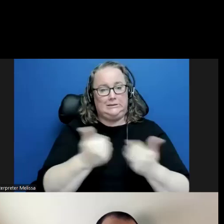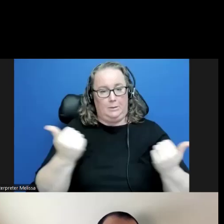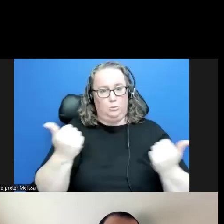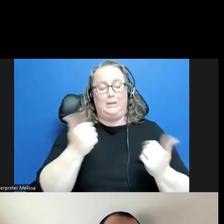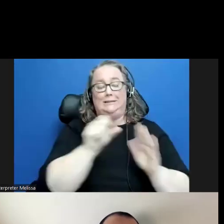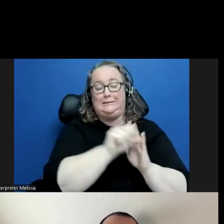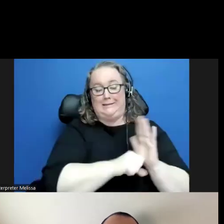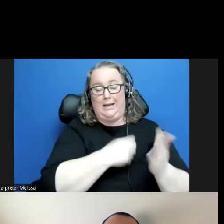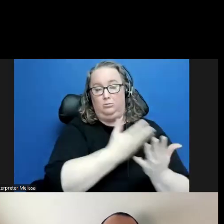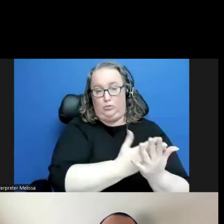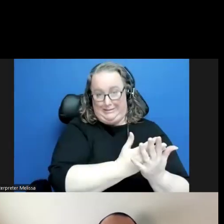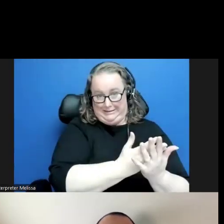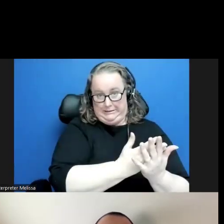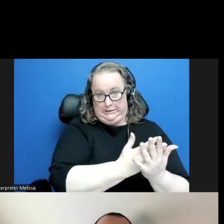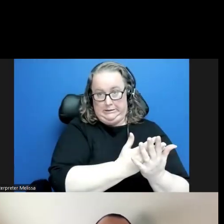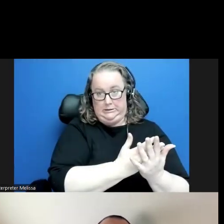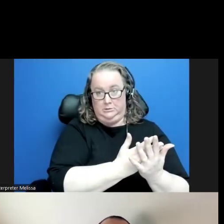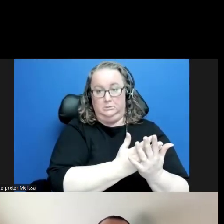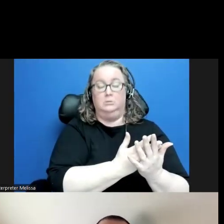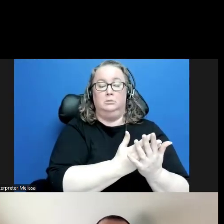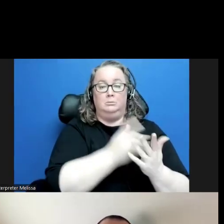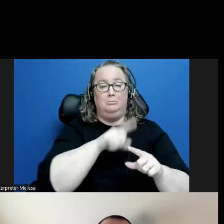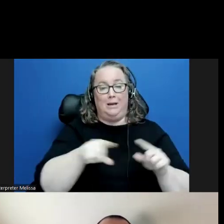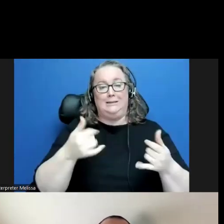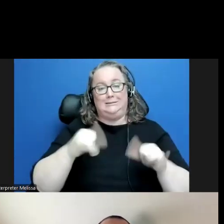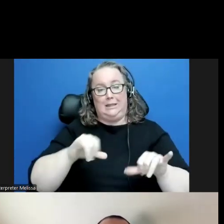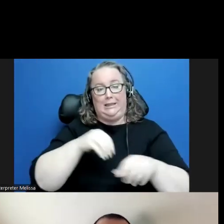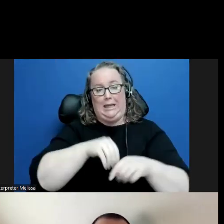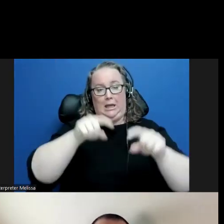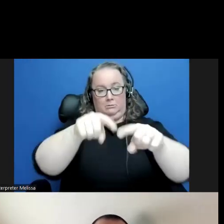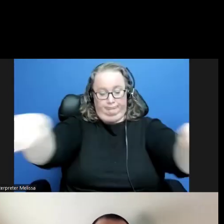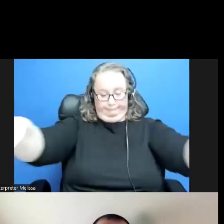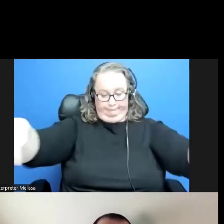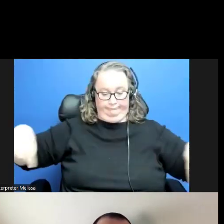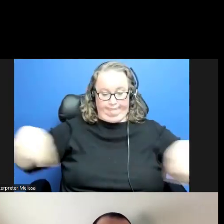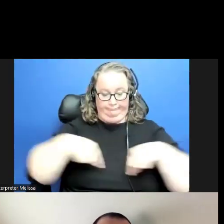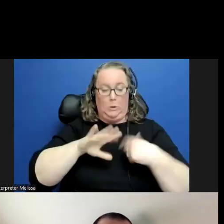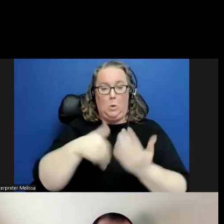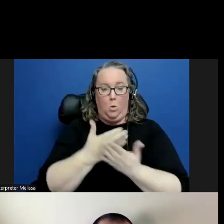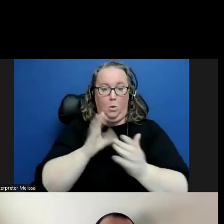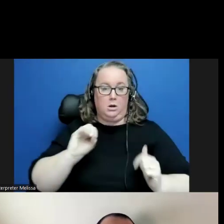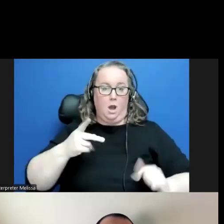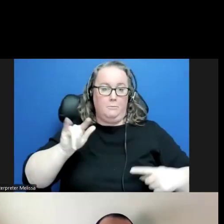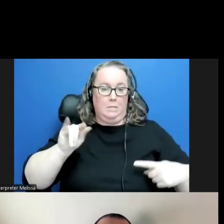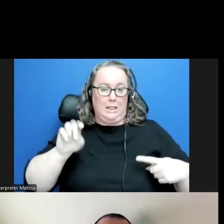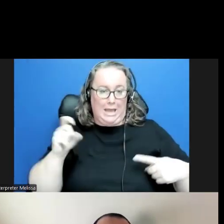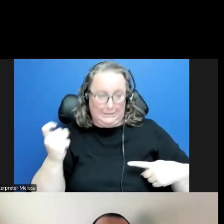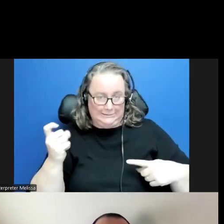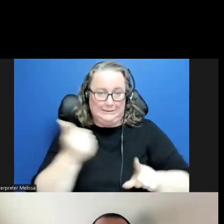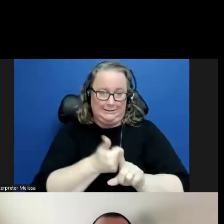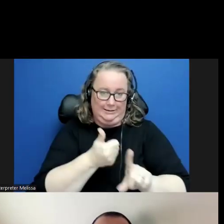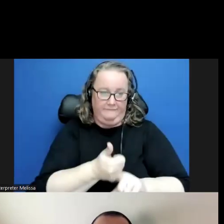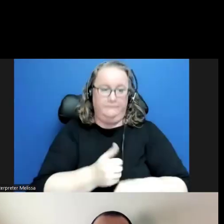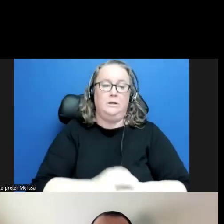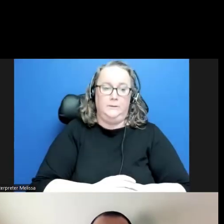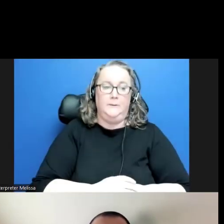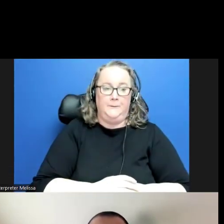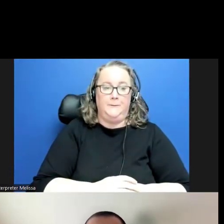prison facility in the complex in which Bridgewater proper is housed.